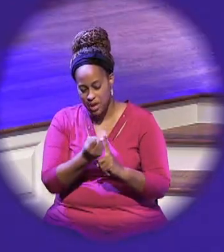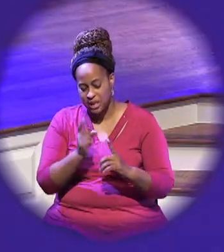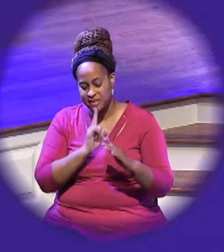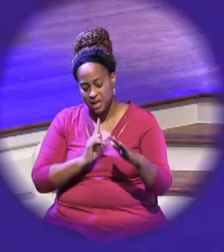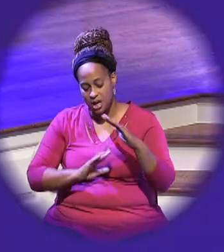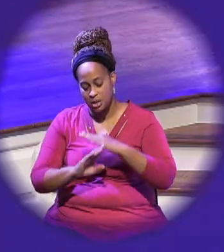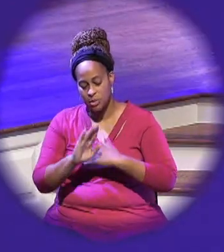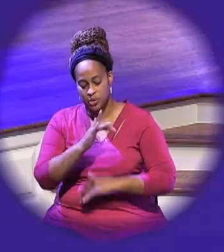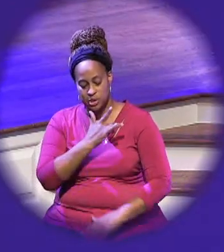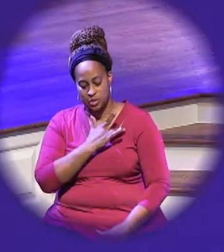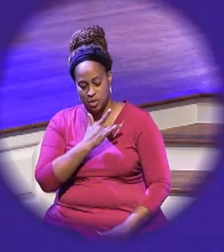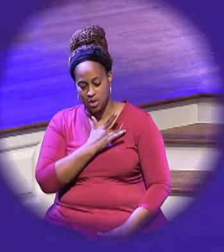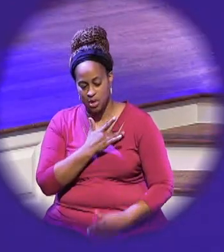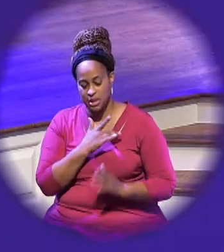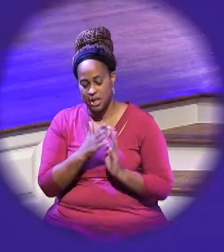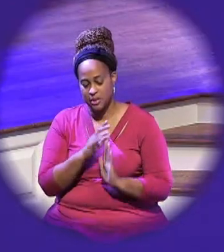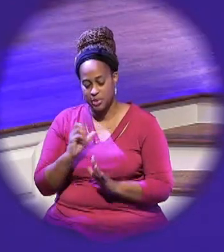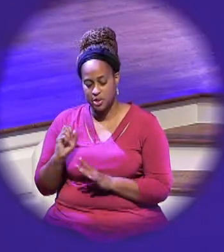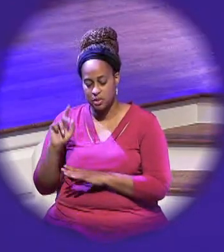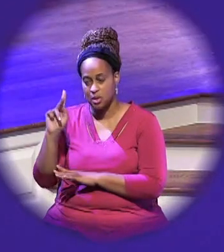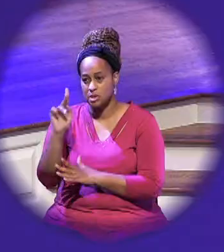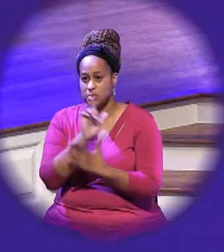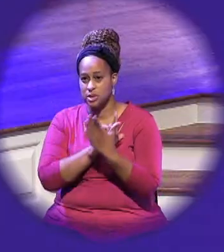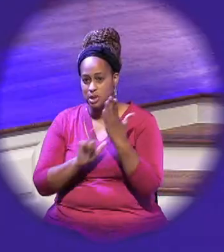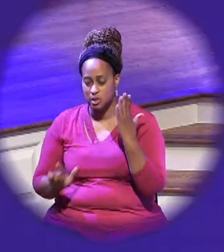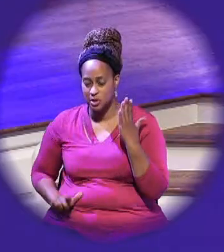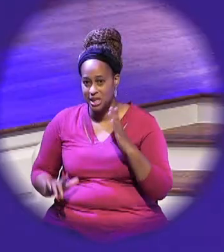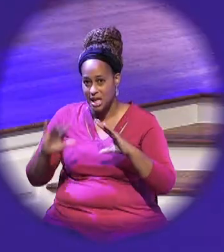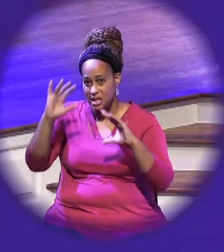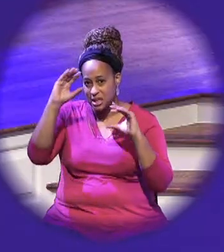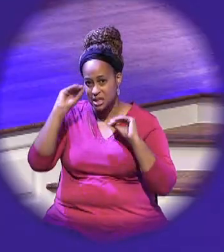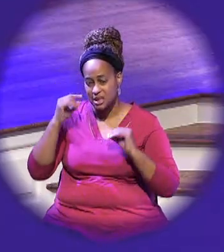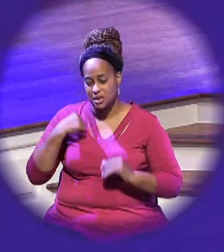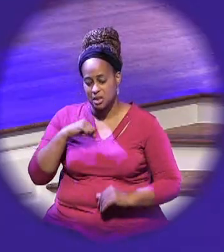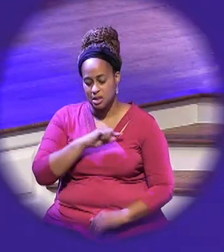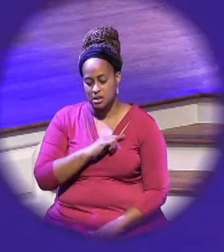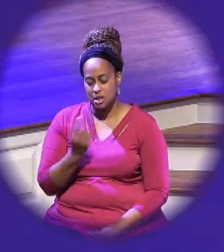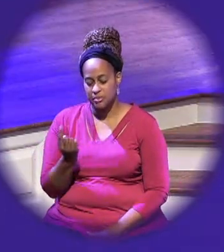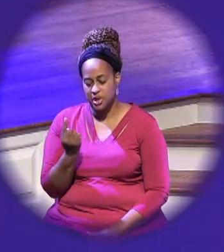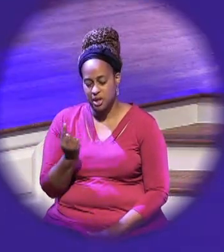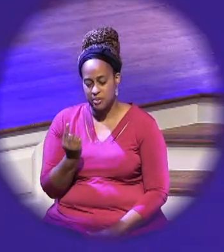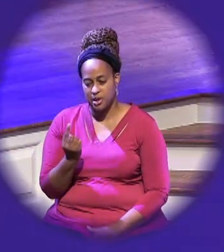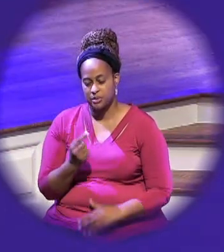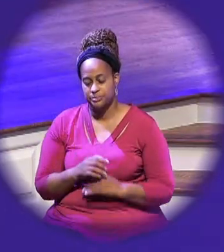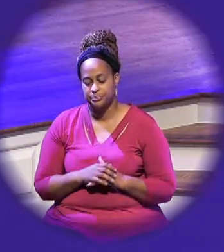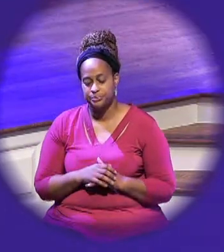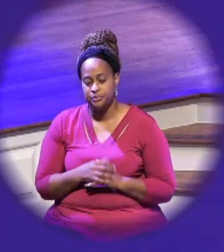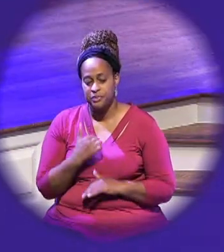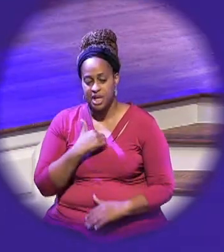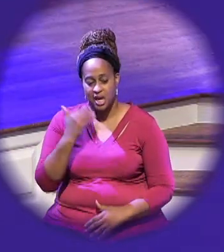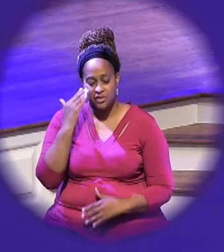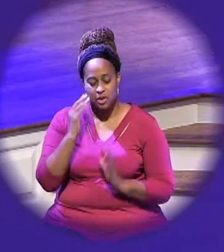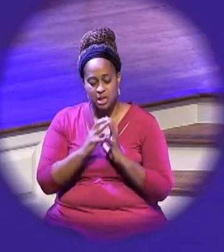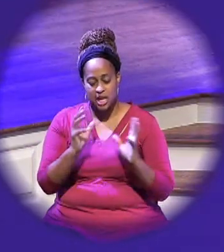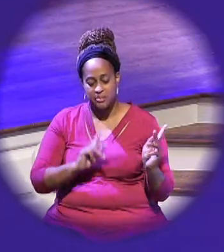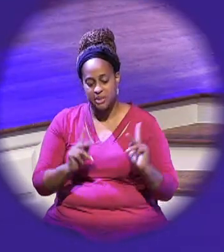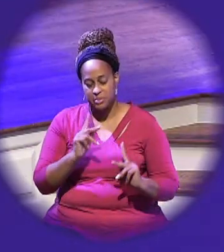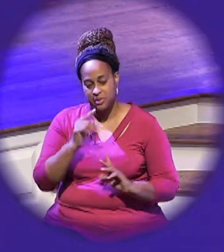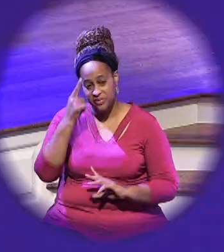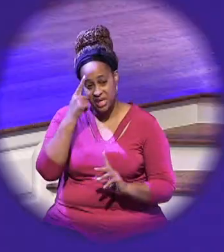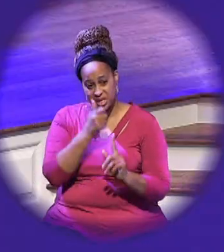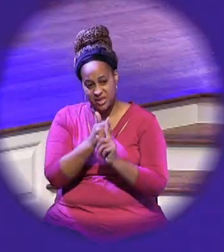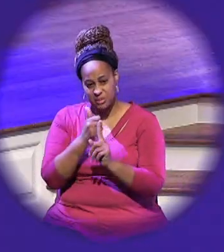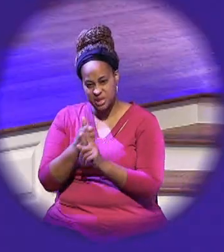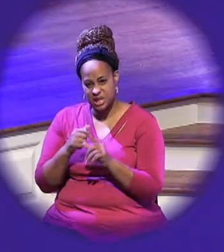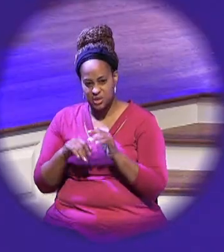his heart, and return to the Lord, which teaches us something about repentance, doesn't it? I've known a lot of people who they get themselves in